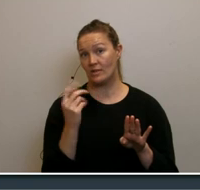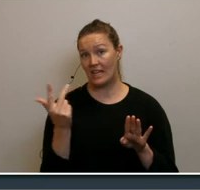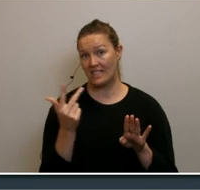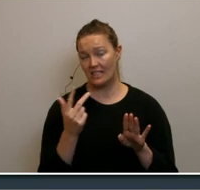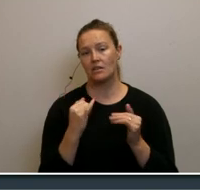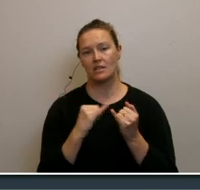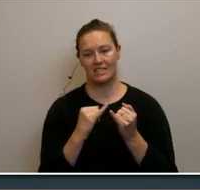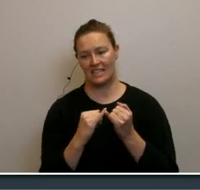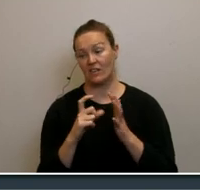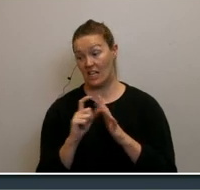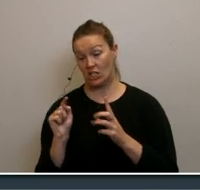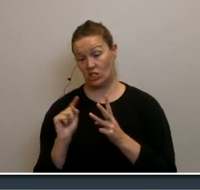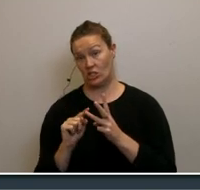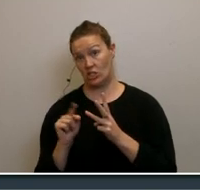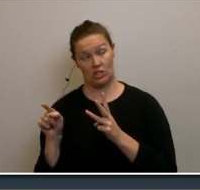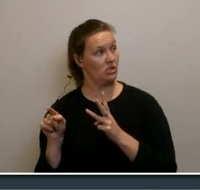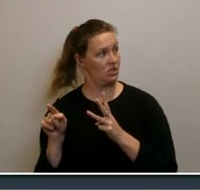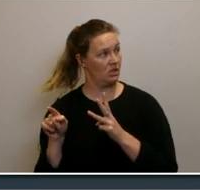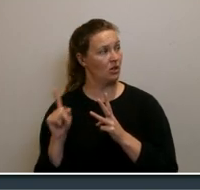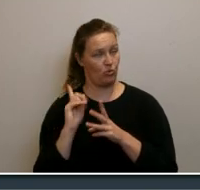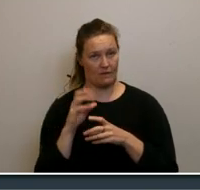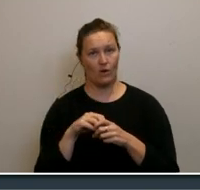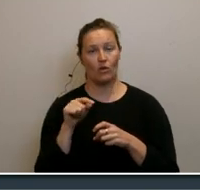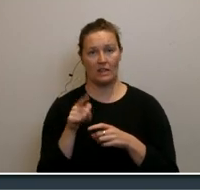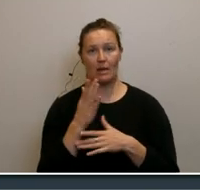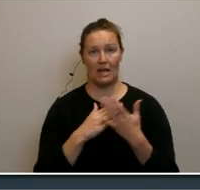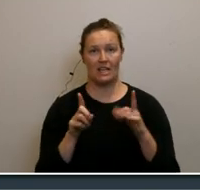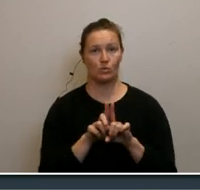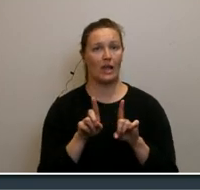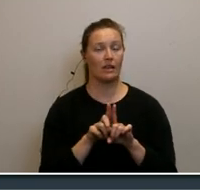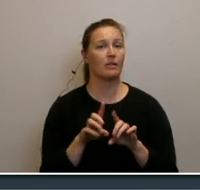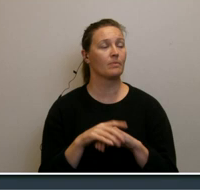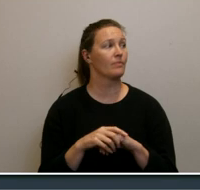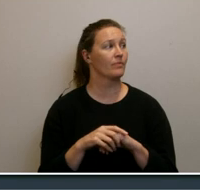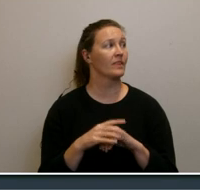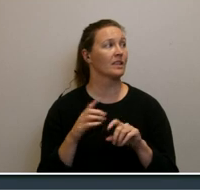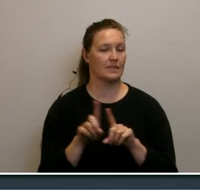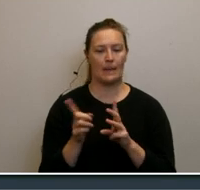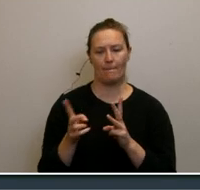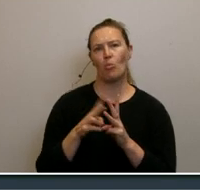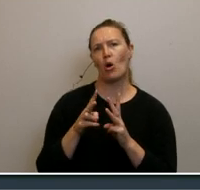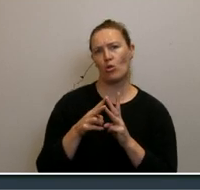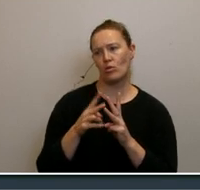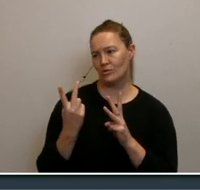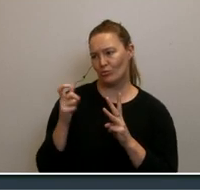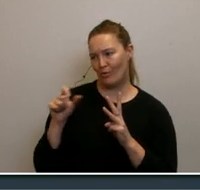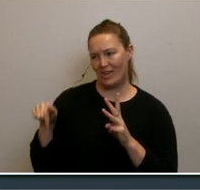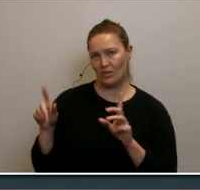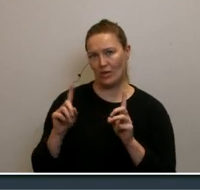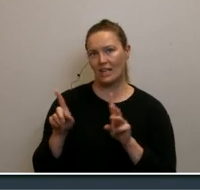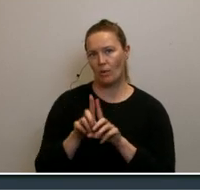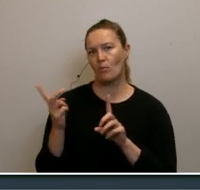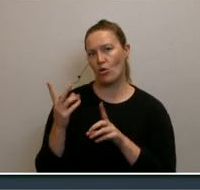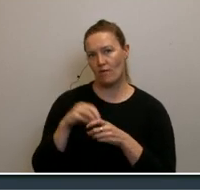Stephen Dace was very much involved in that develop, and for that point, likewise with Jonathan here beside me.